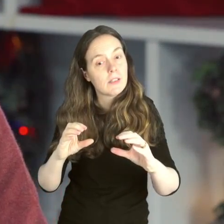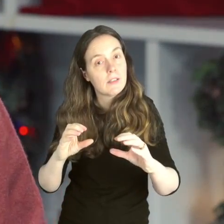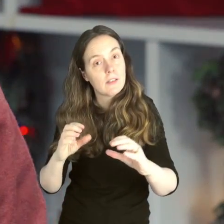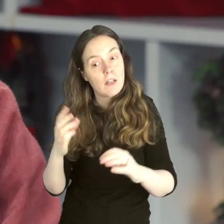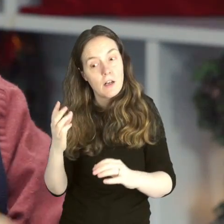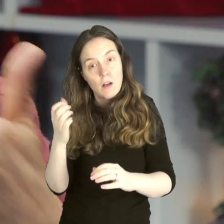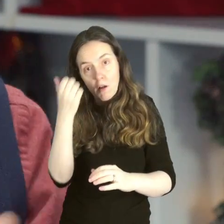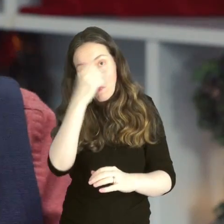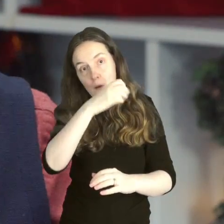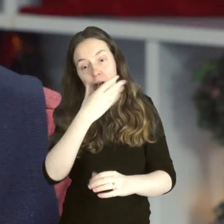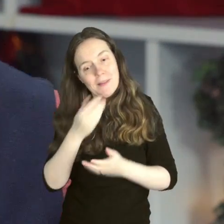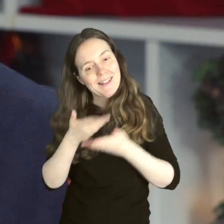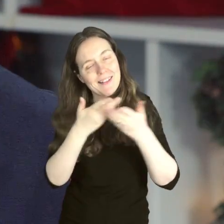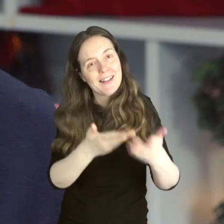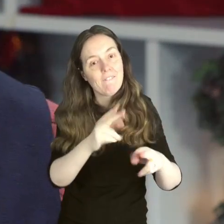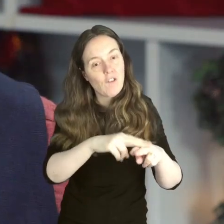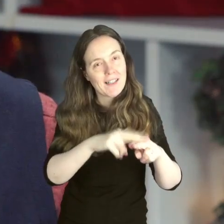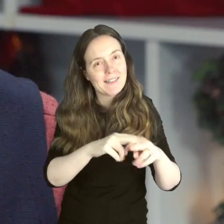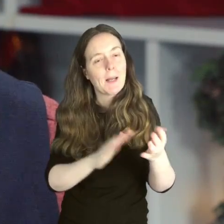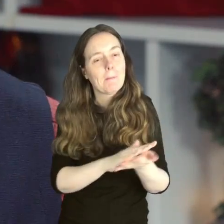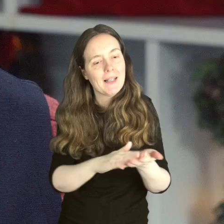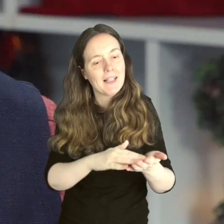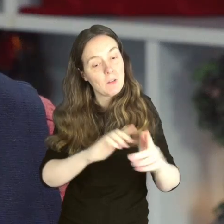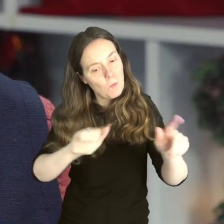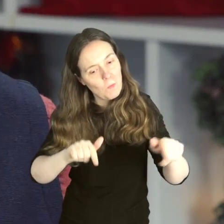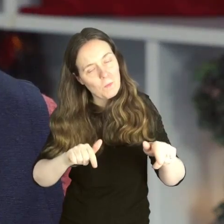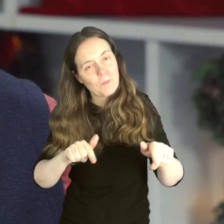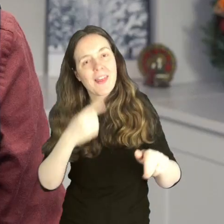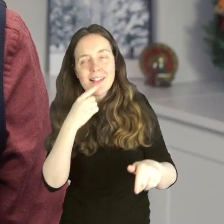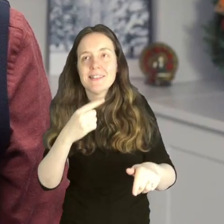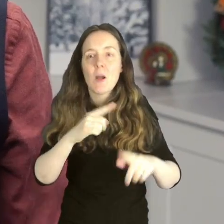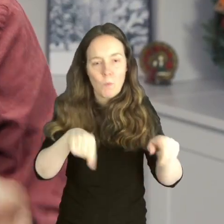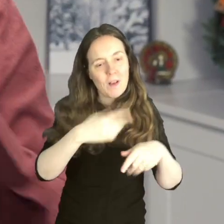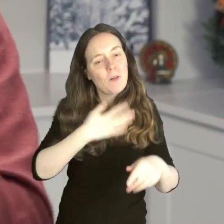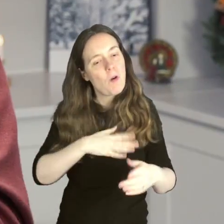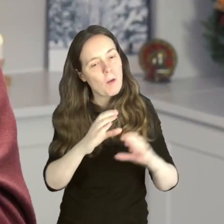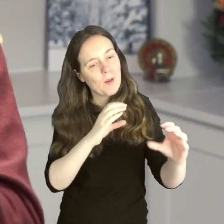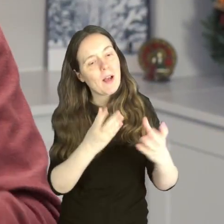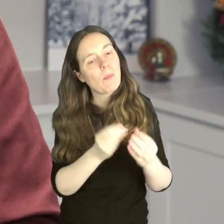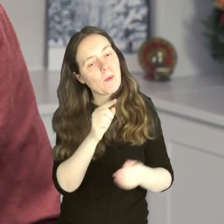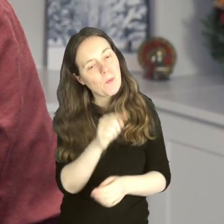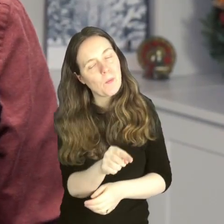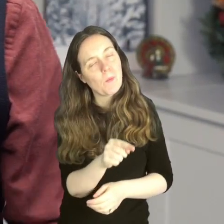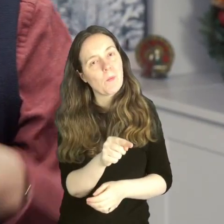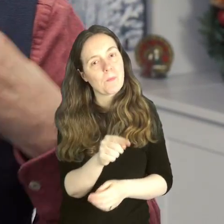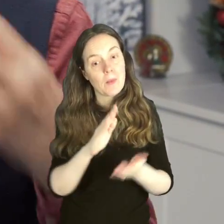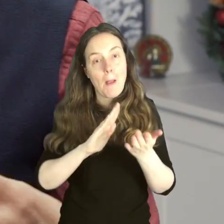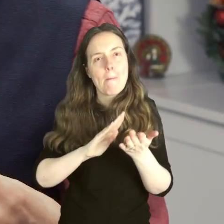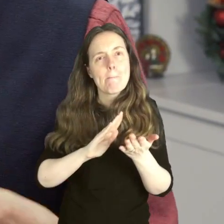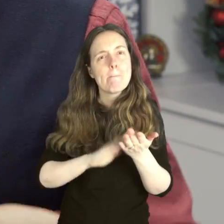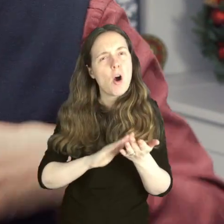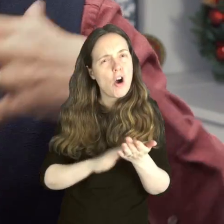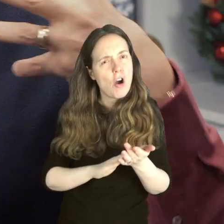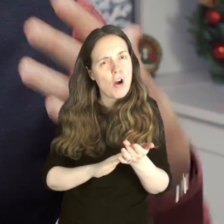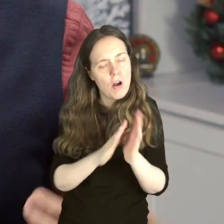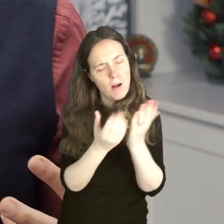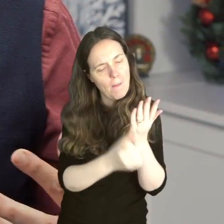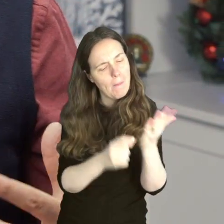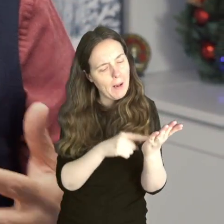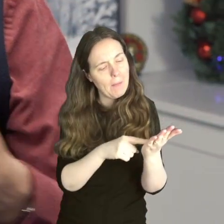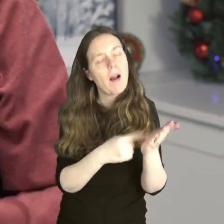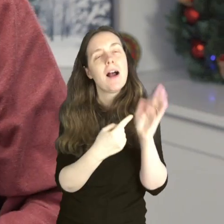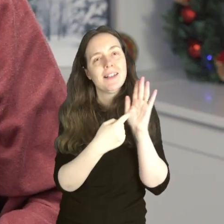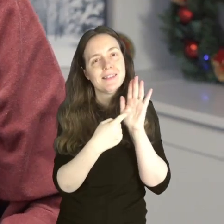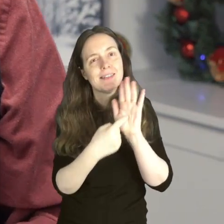frankincense, they're saying, "We want to communicate with you." Myrrh in the Bible is a symbol of